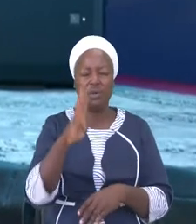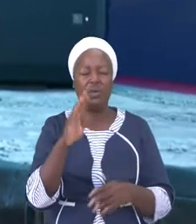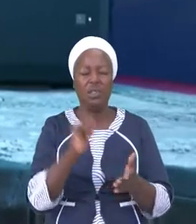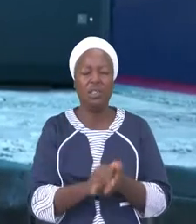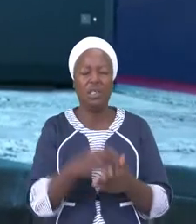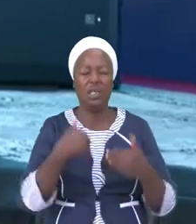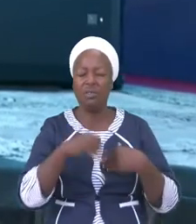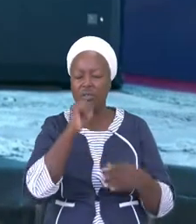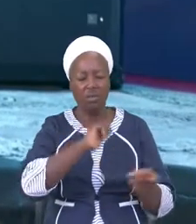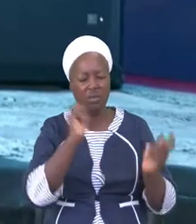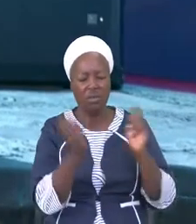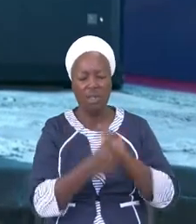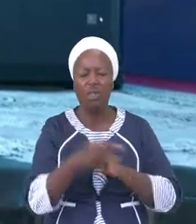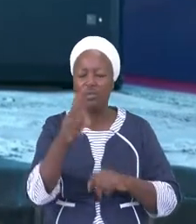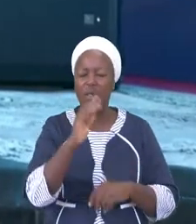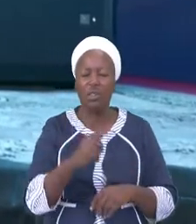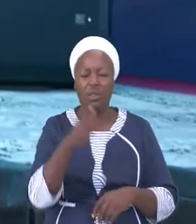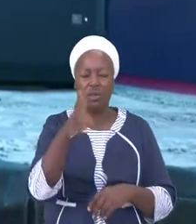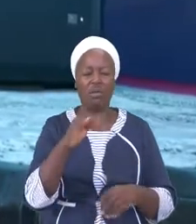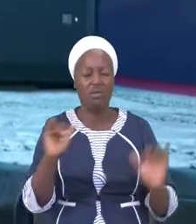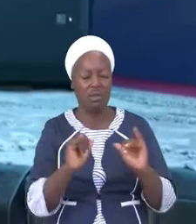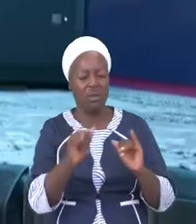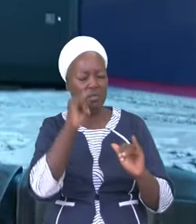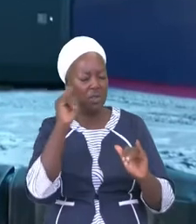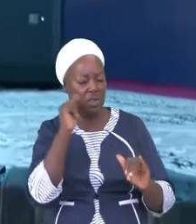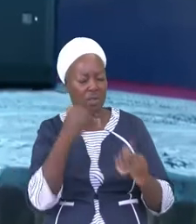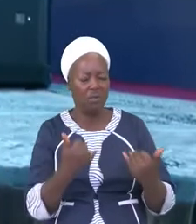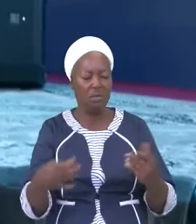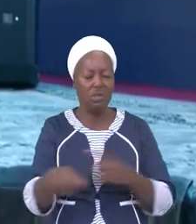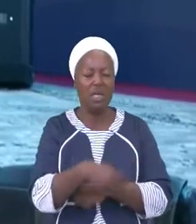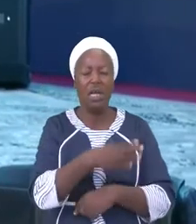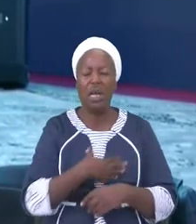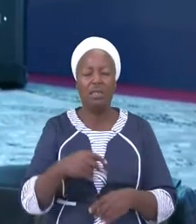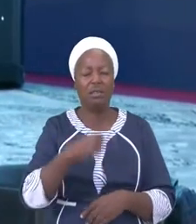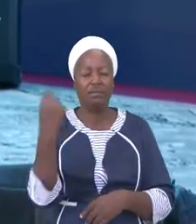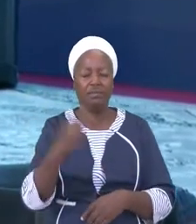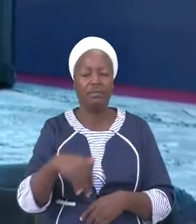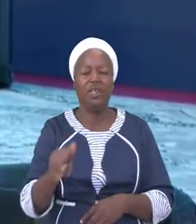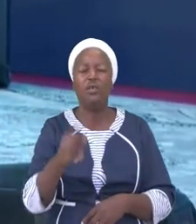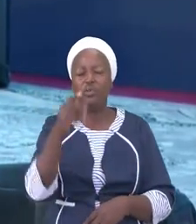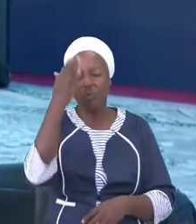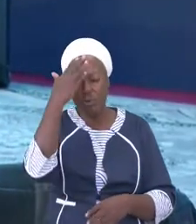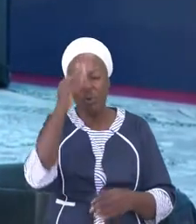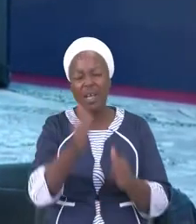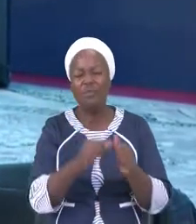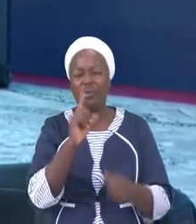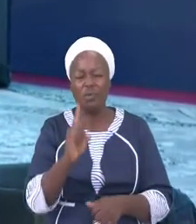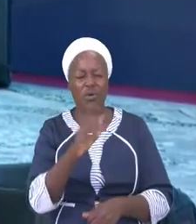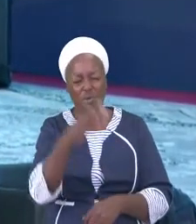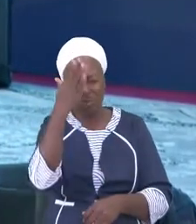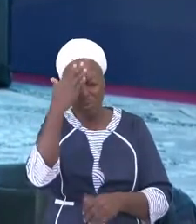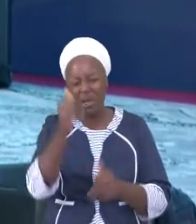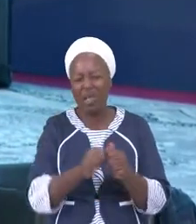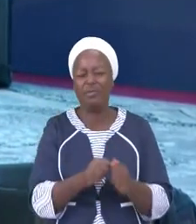not changed. You are the God the same yesterday, today, and forever. You know everyone. You know